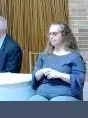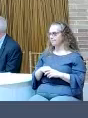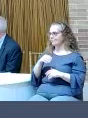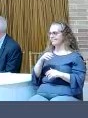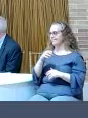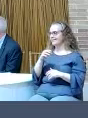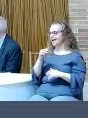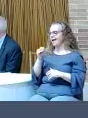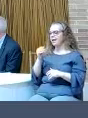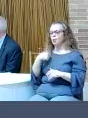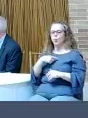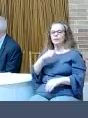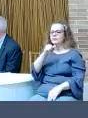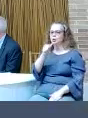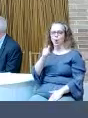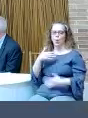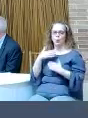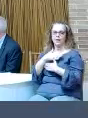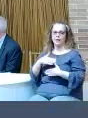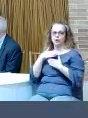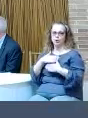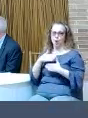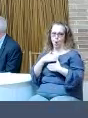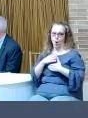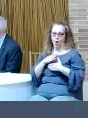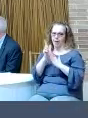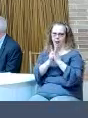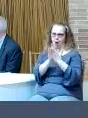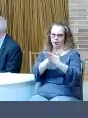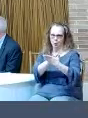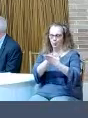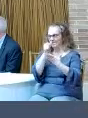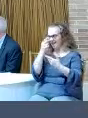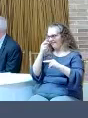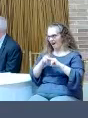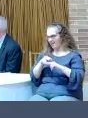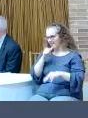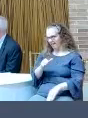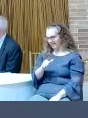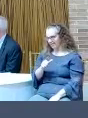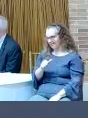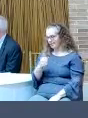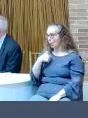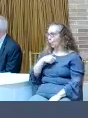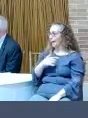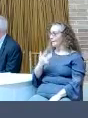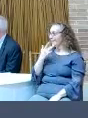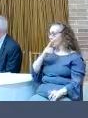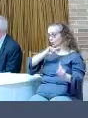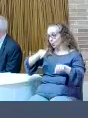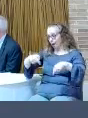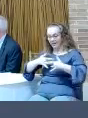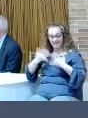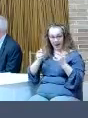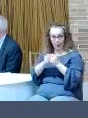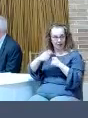not uh we we do not enjoy bringing lawsuits um it is not fun for us we would much rather be at an event like this